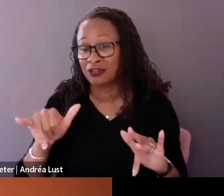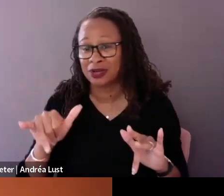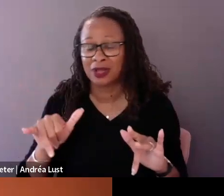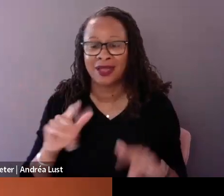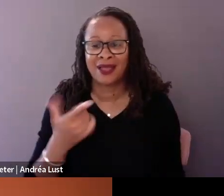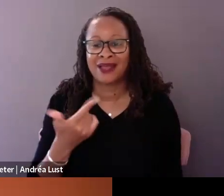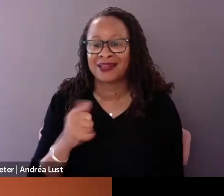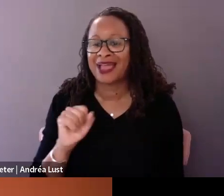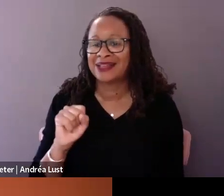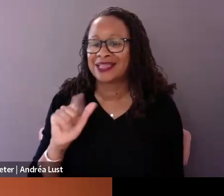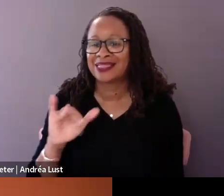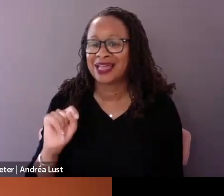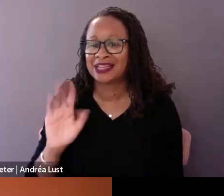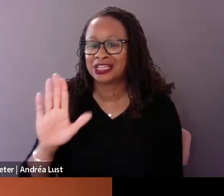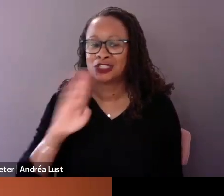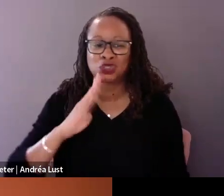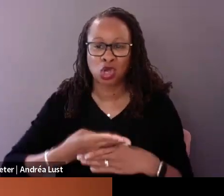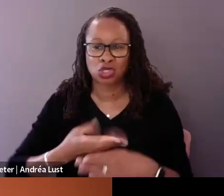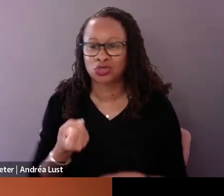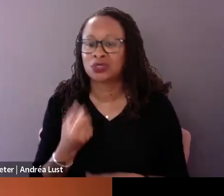gaslighting his daughters when they were,